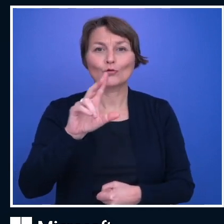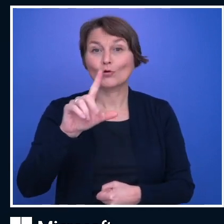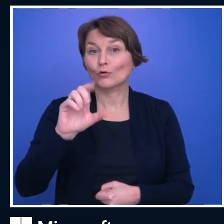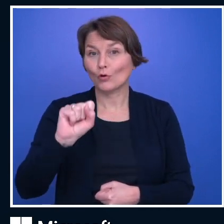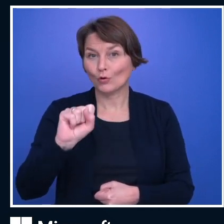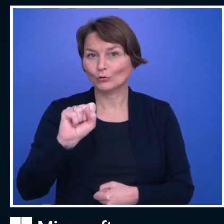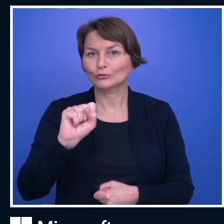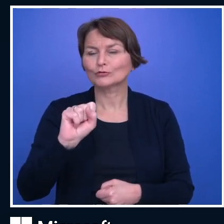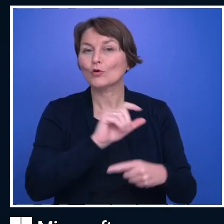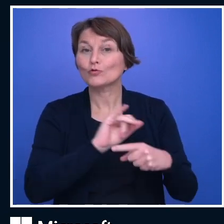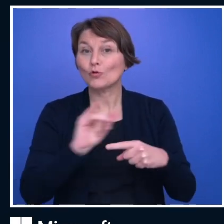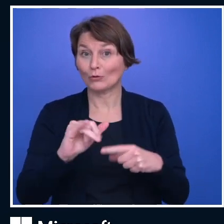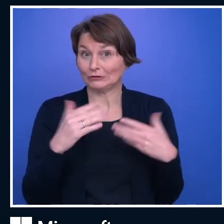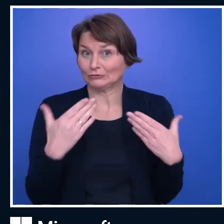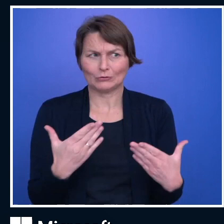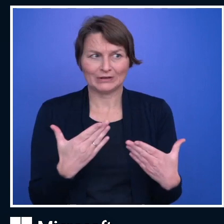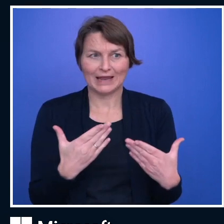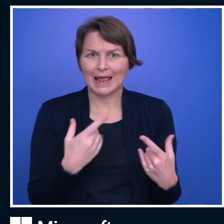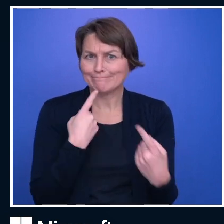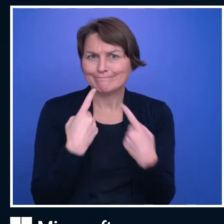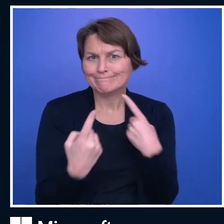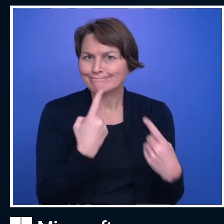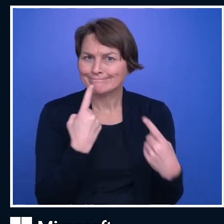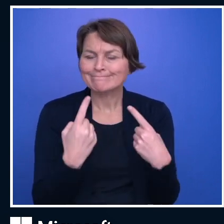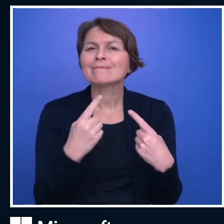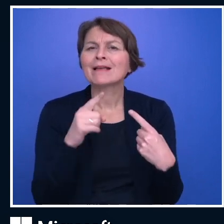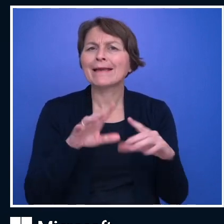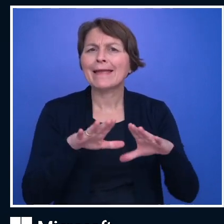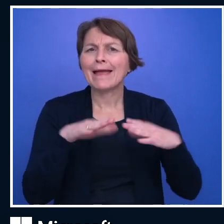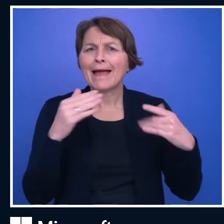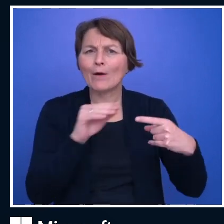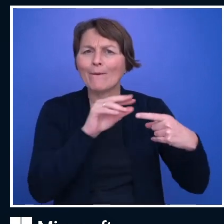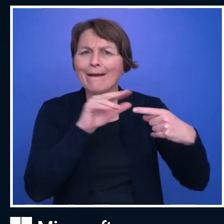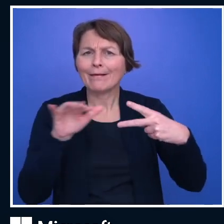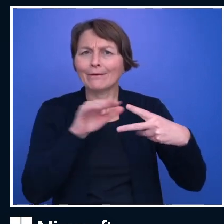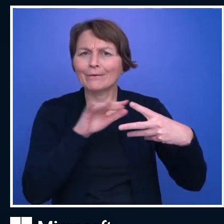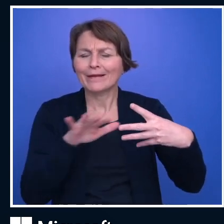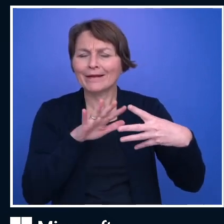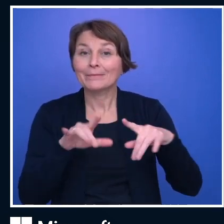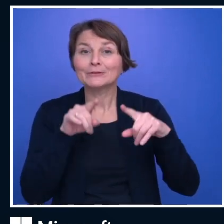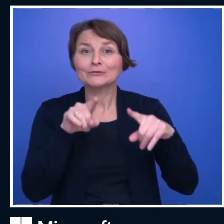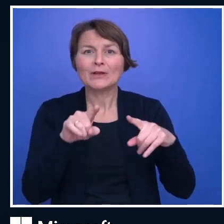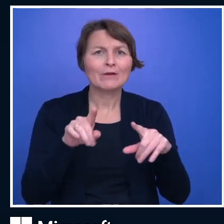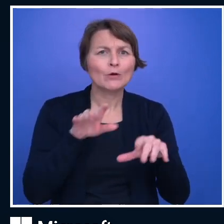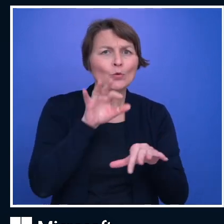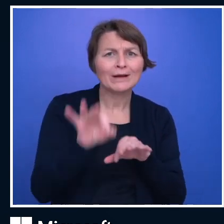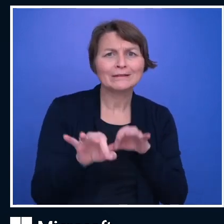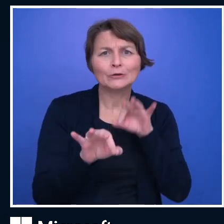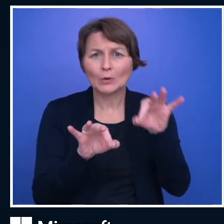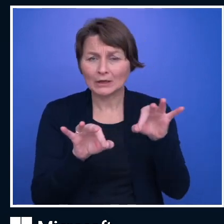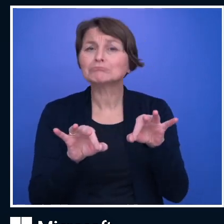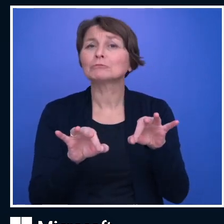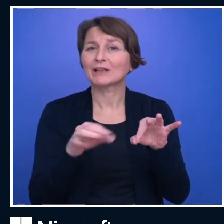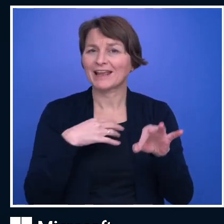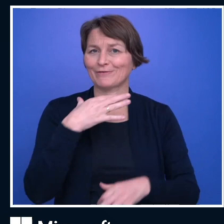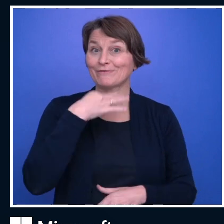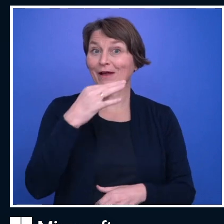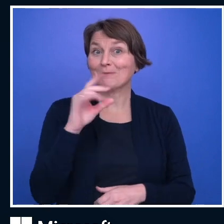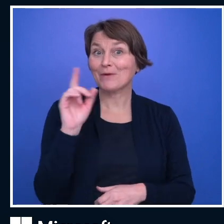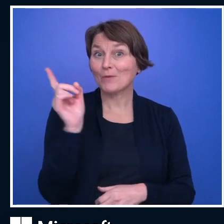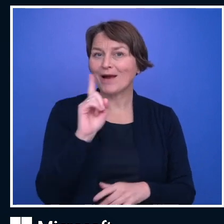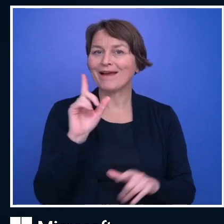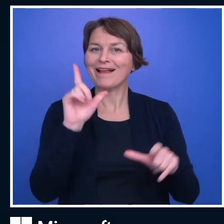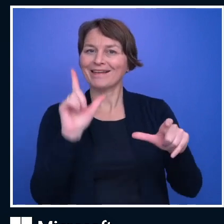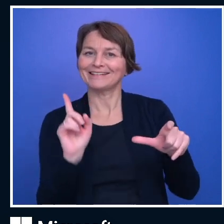algorithms. And in case you guys want to reach out to me and you have any sort of questions, you can reach out to me on LinkedIn. And so this talk is